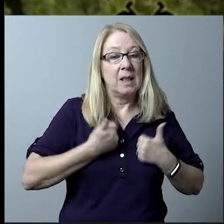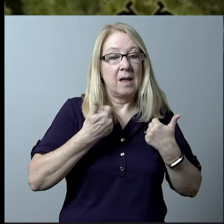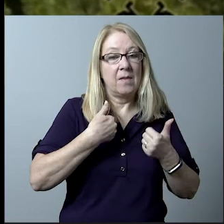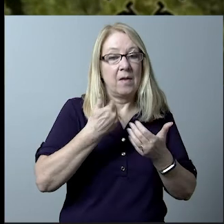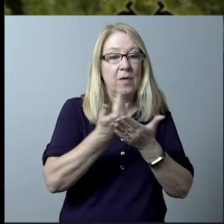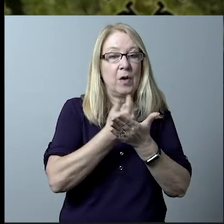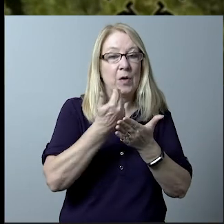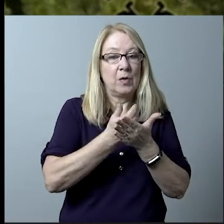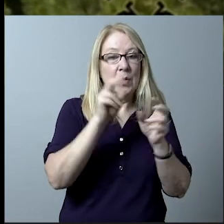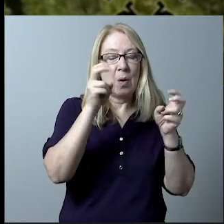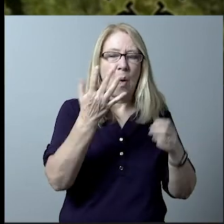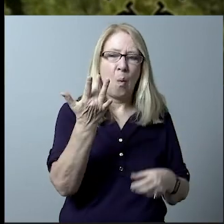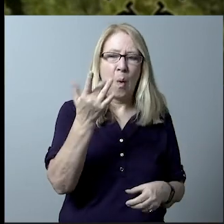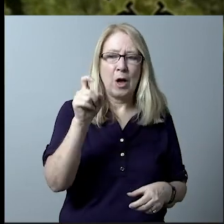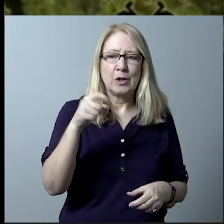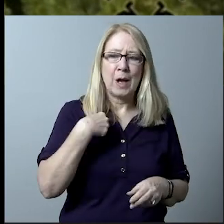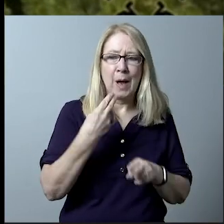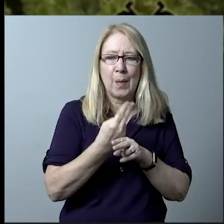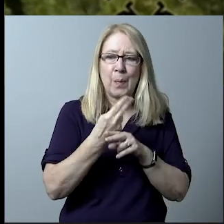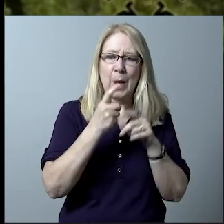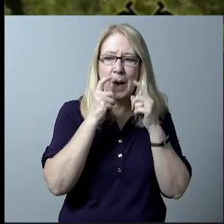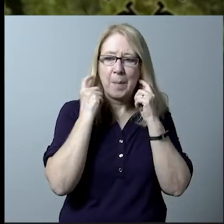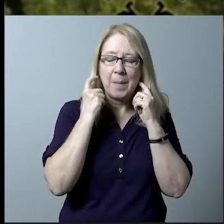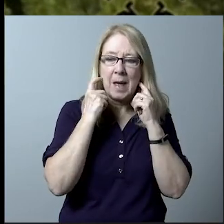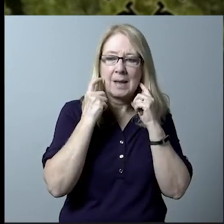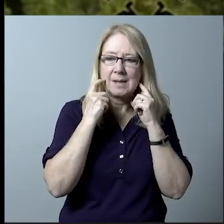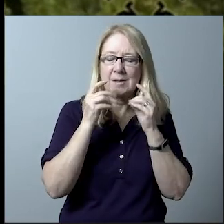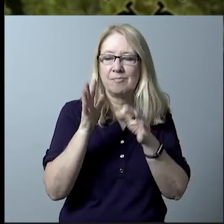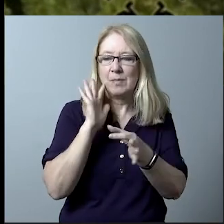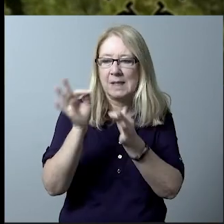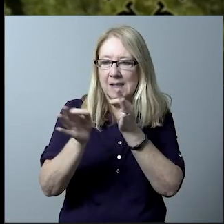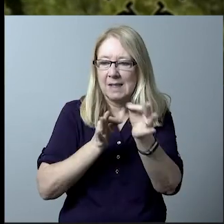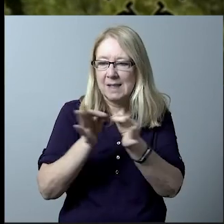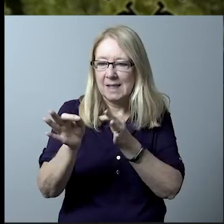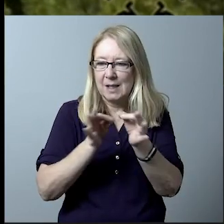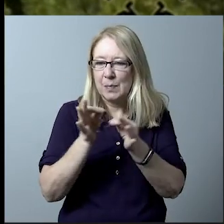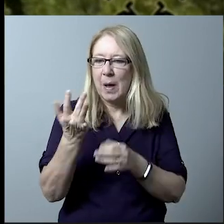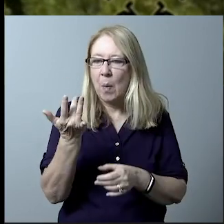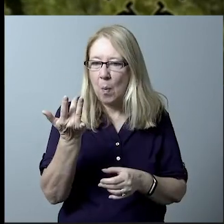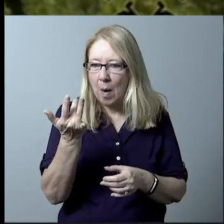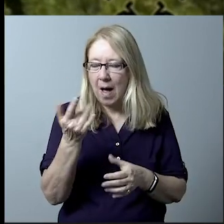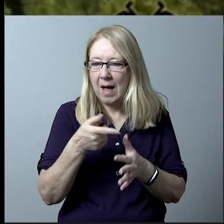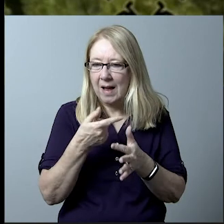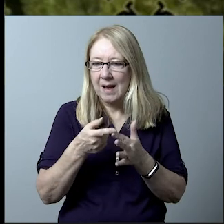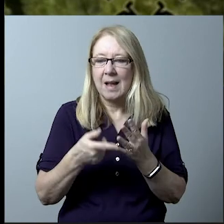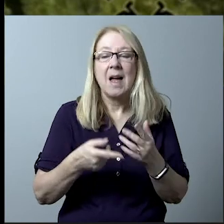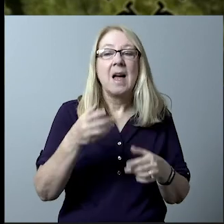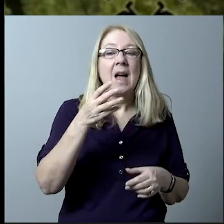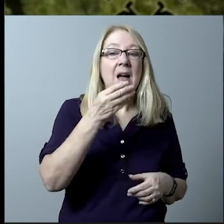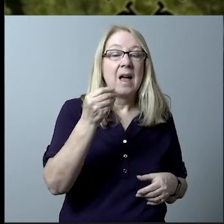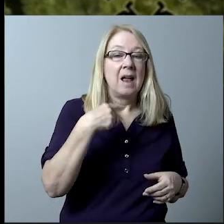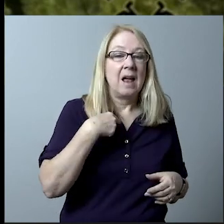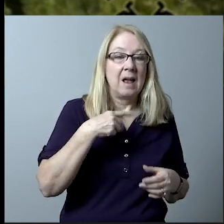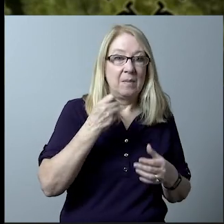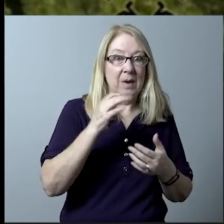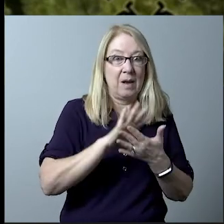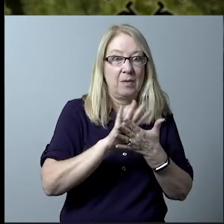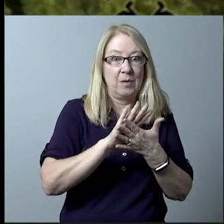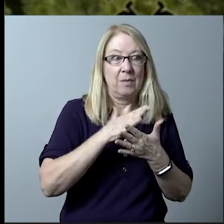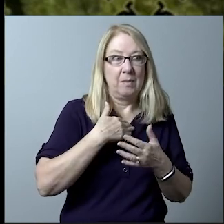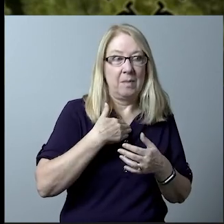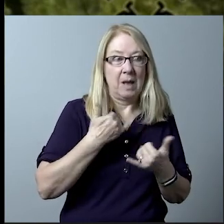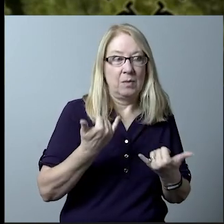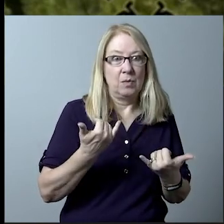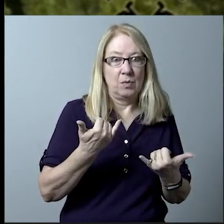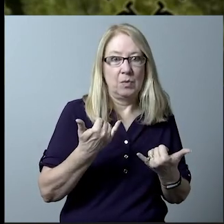is putting a whole new campaign of why should I wear a mask that a ton of students are taking a part of and being asked to. I